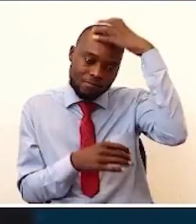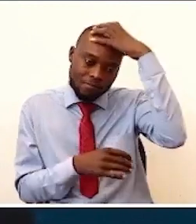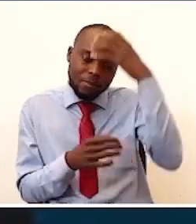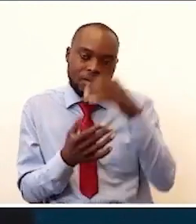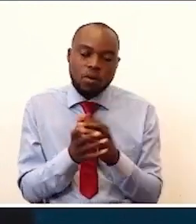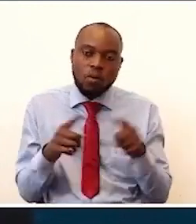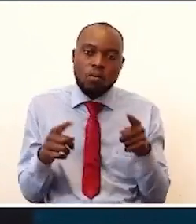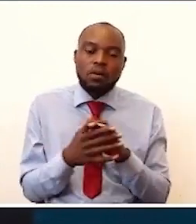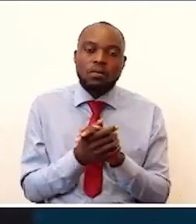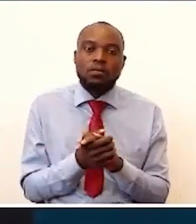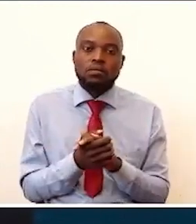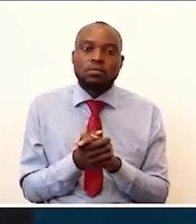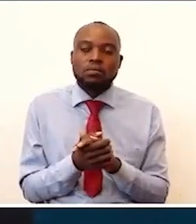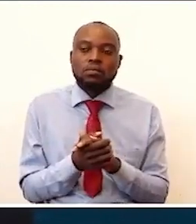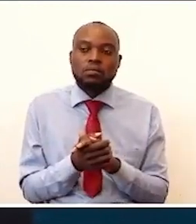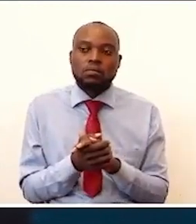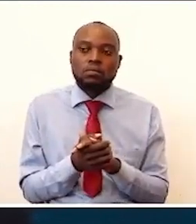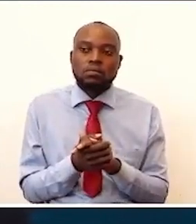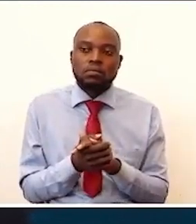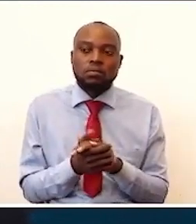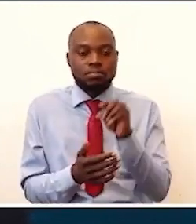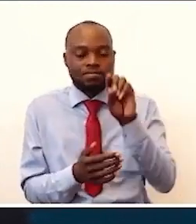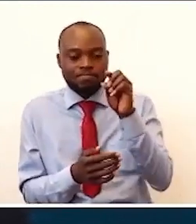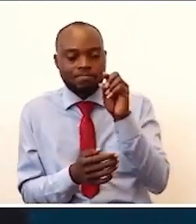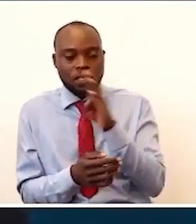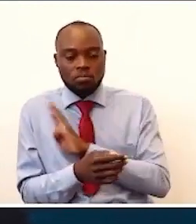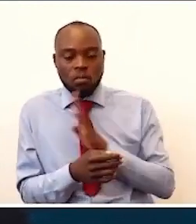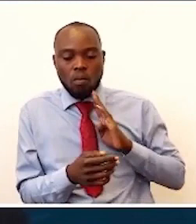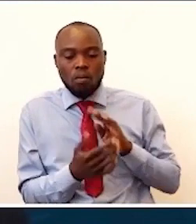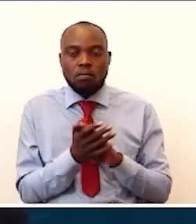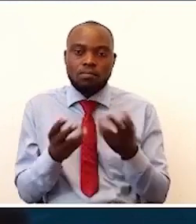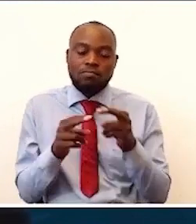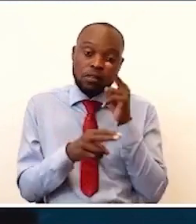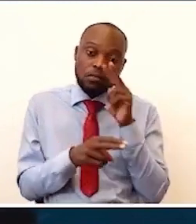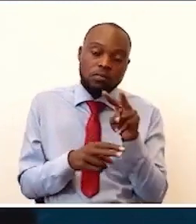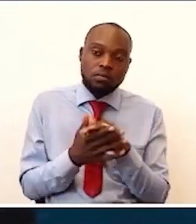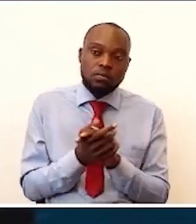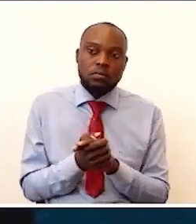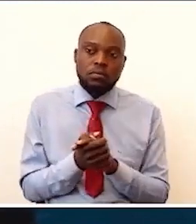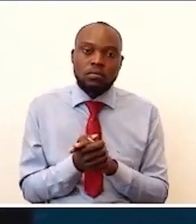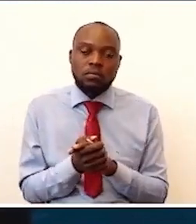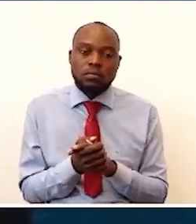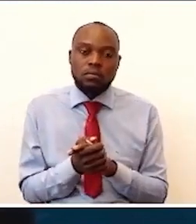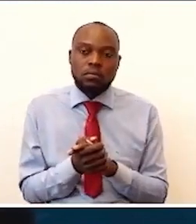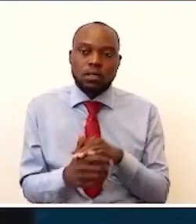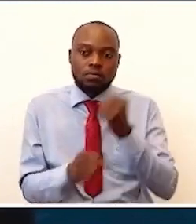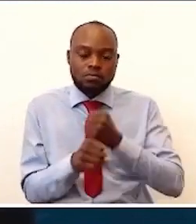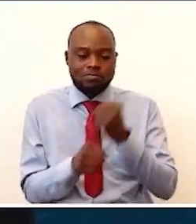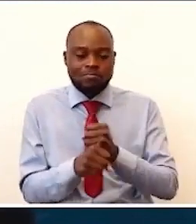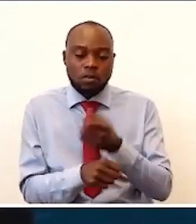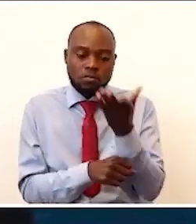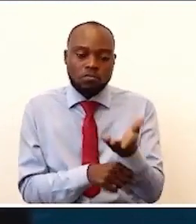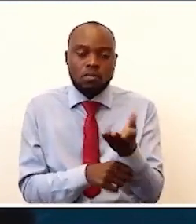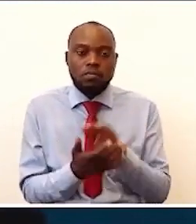and also green bonds that are increasingly becoming something that we are looking into. And we've been working up to date in over